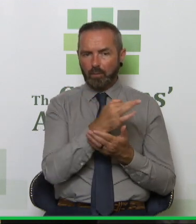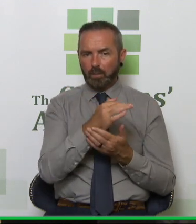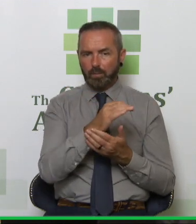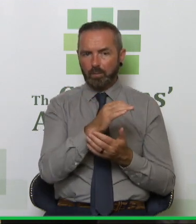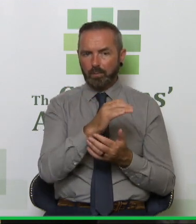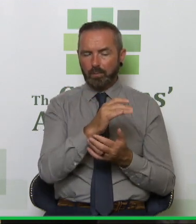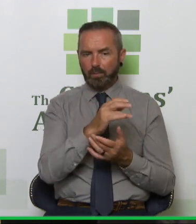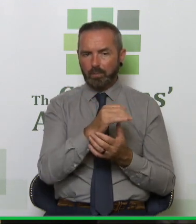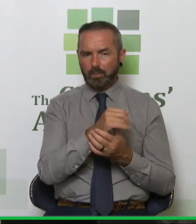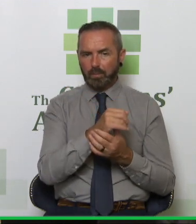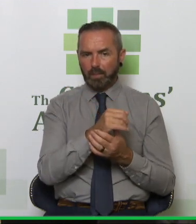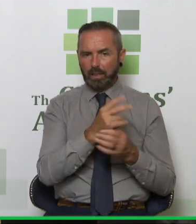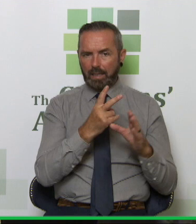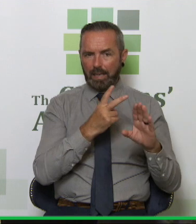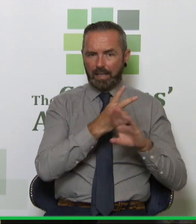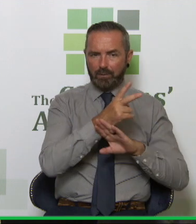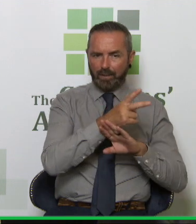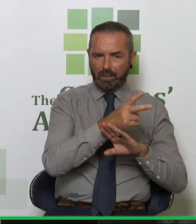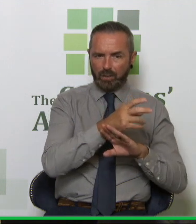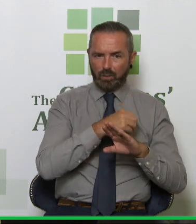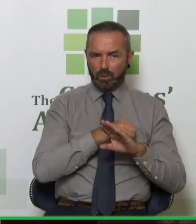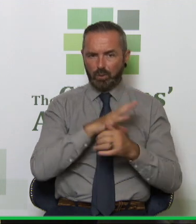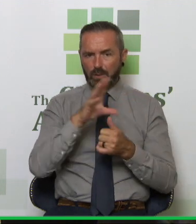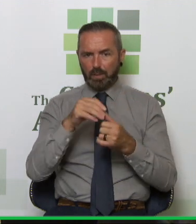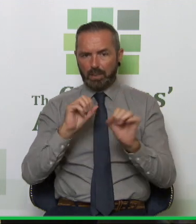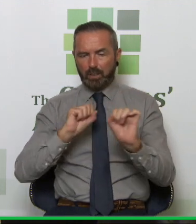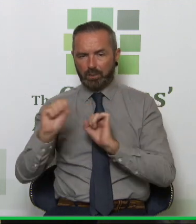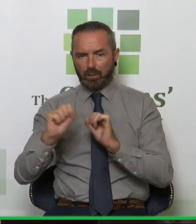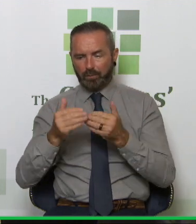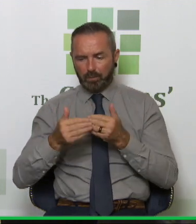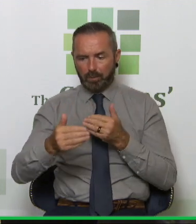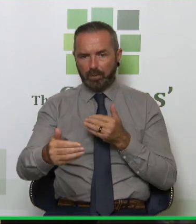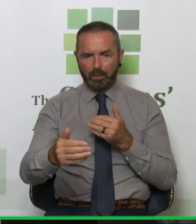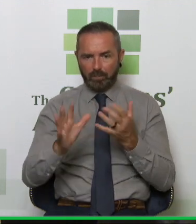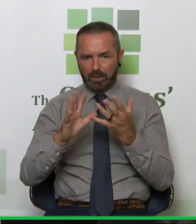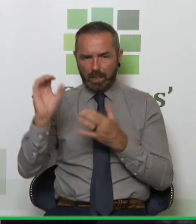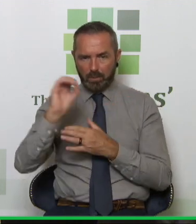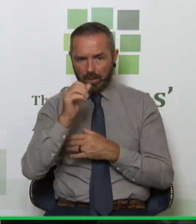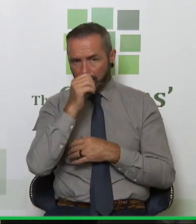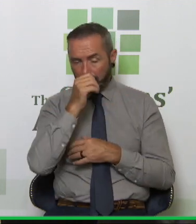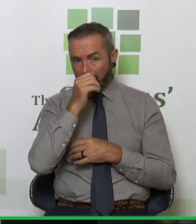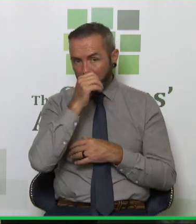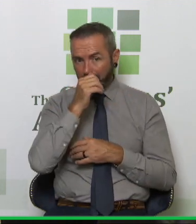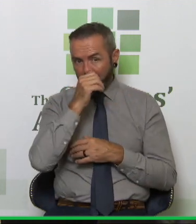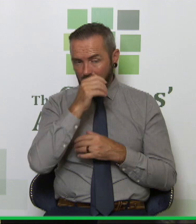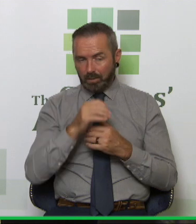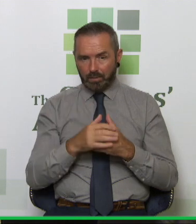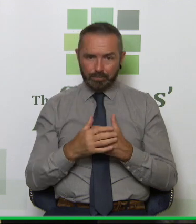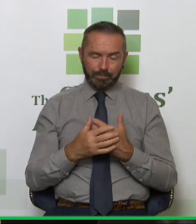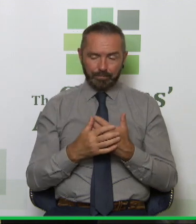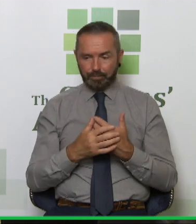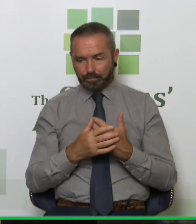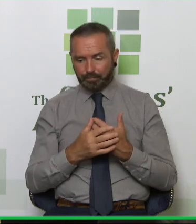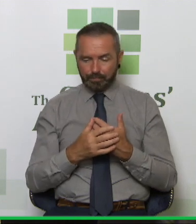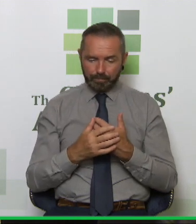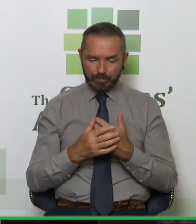of intervention into onward specialist services for those 10%. And look, we don't